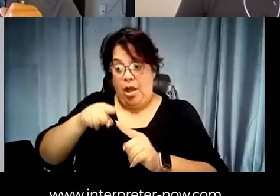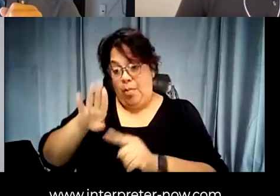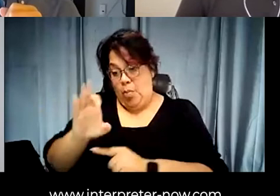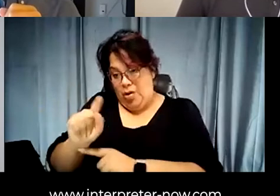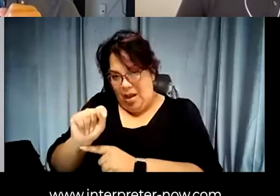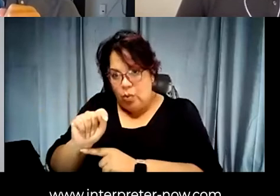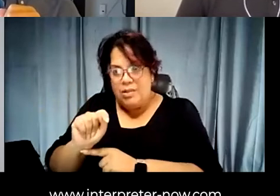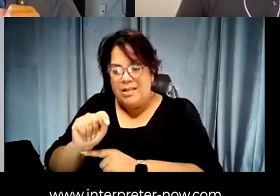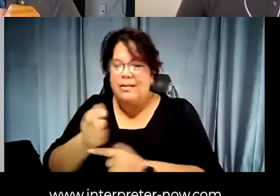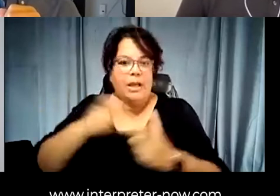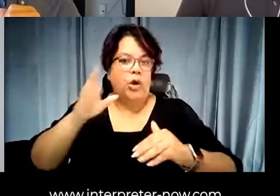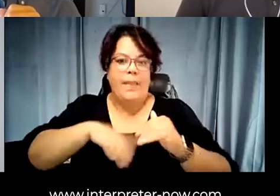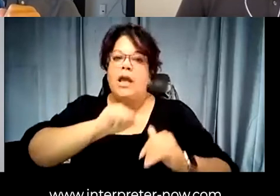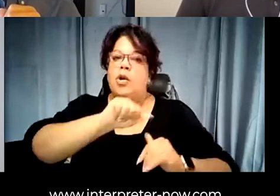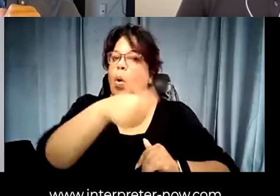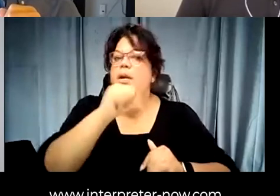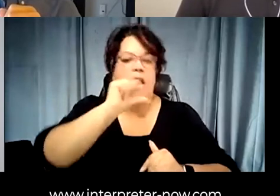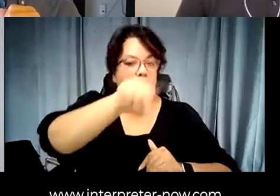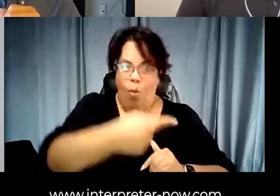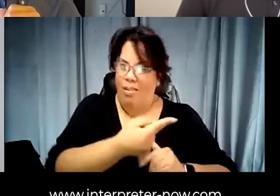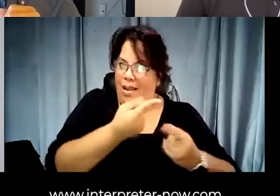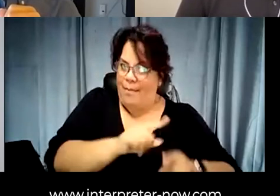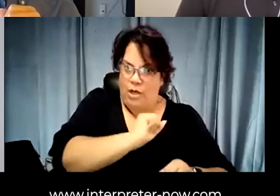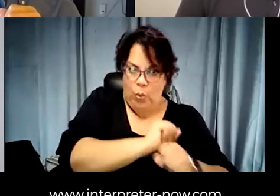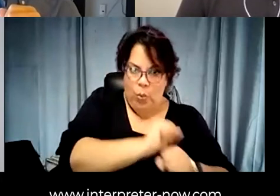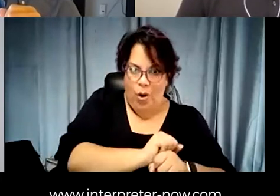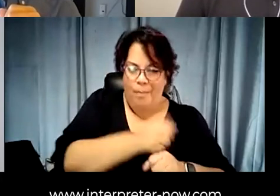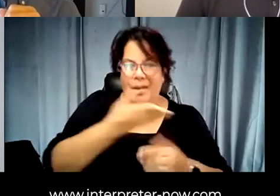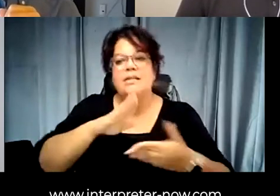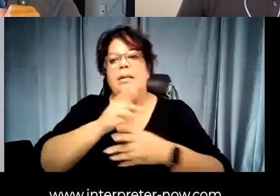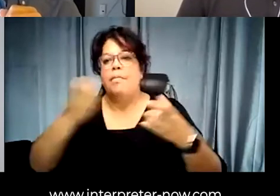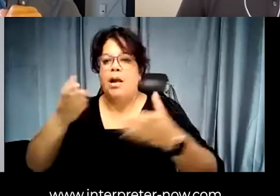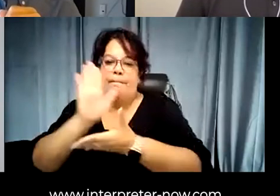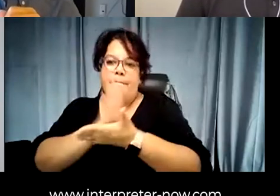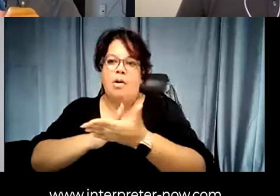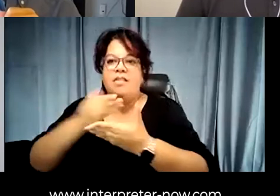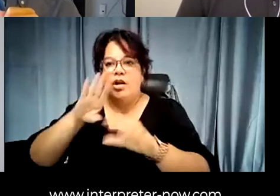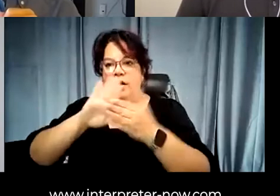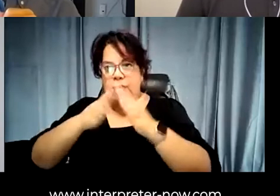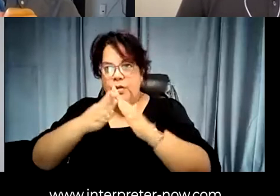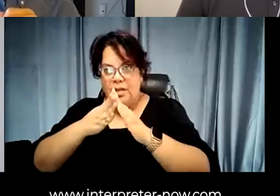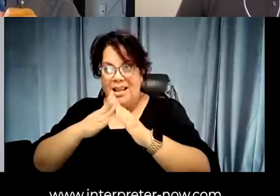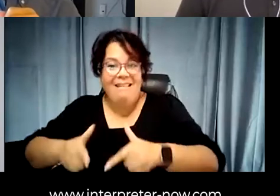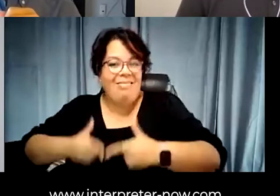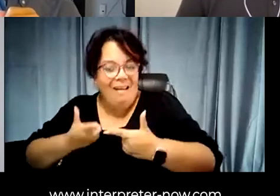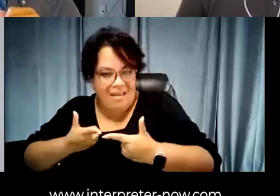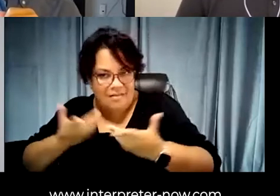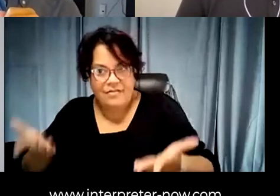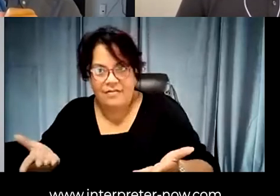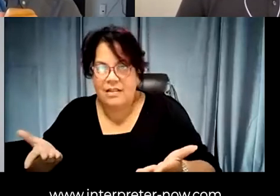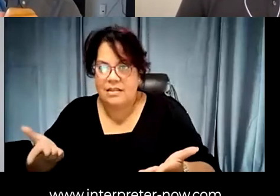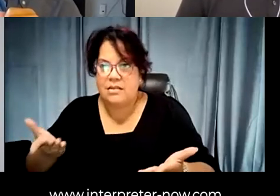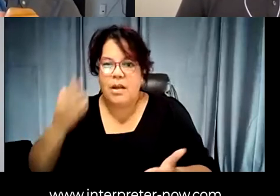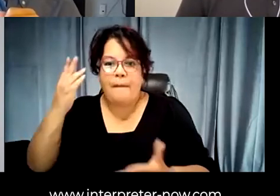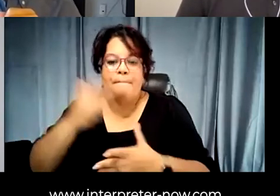of us who work is a very big part of our identity. For me, life-lifing was a big part of why my burnout